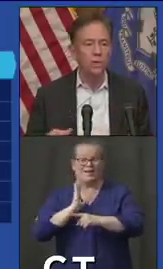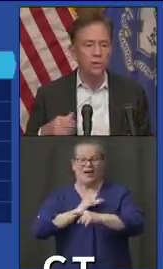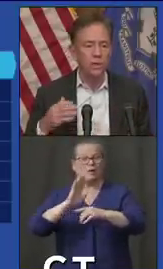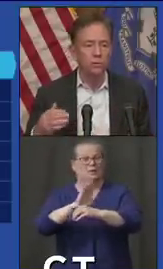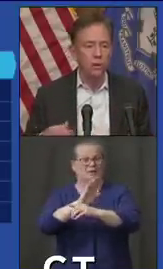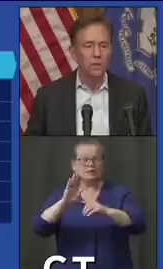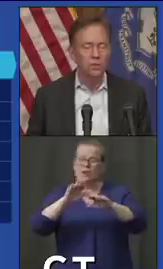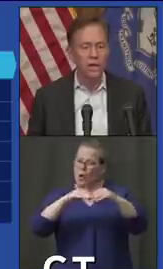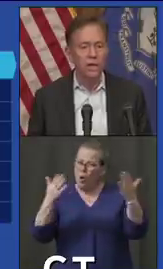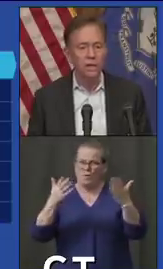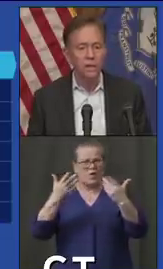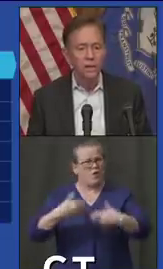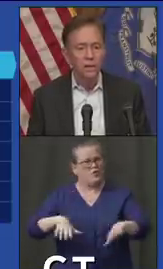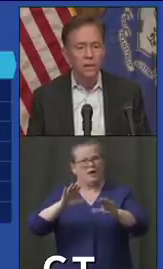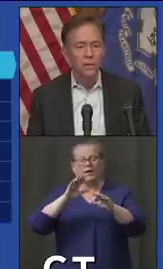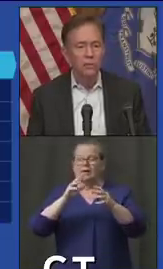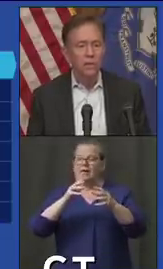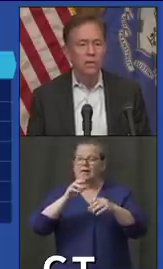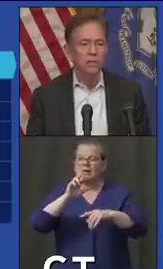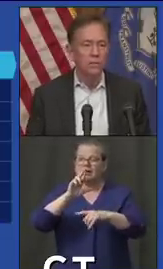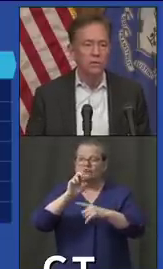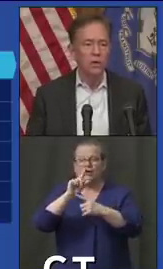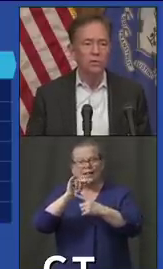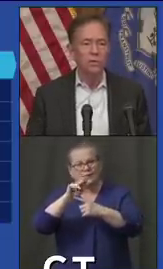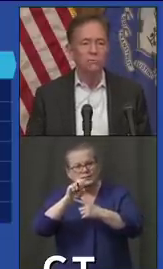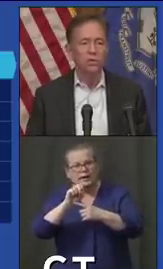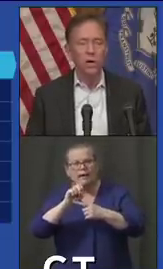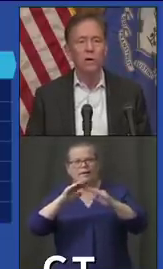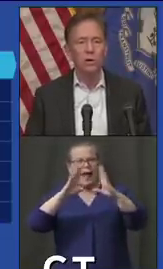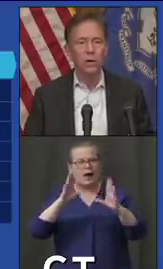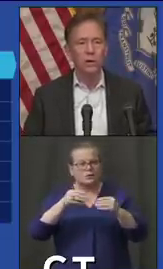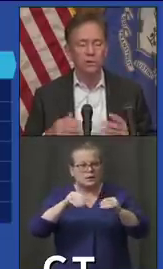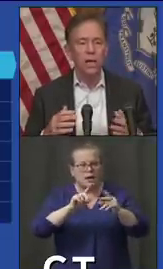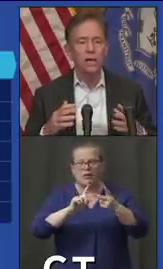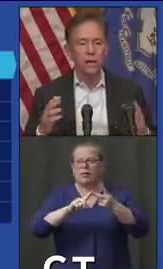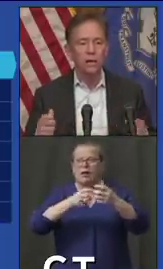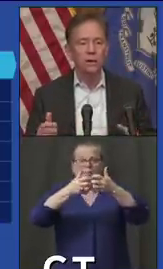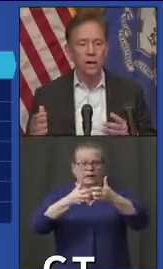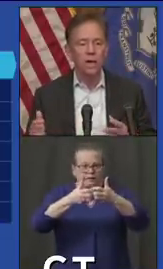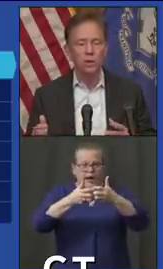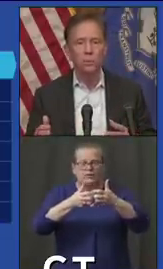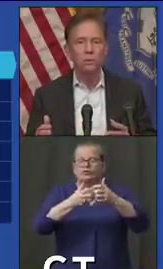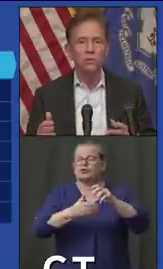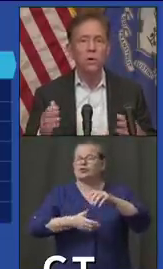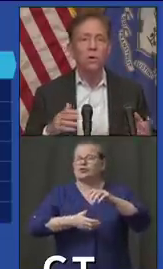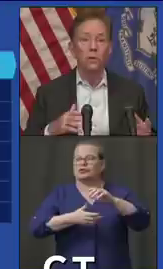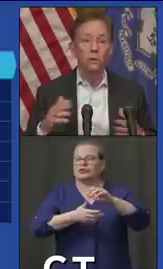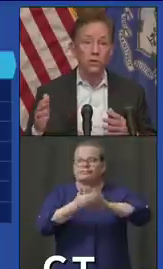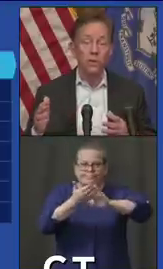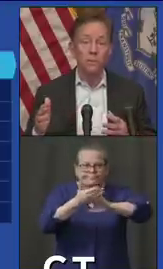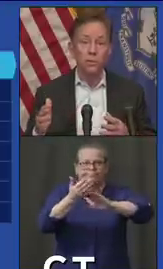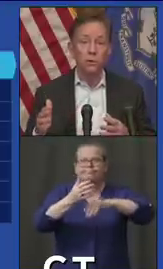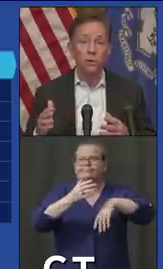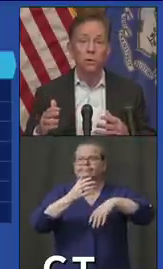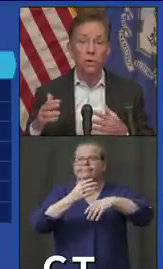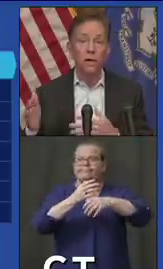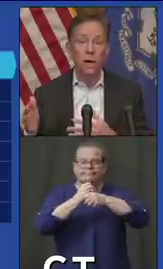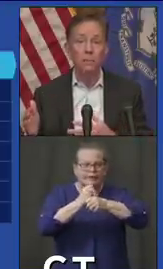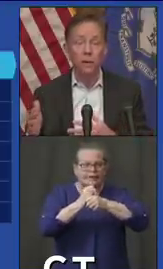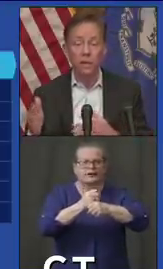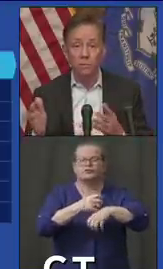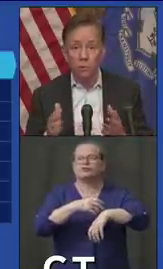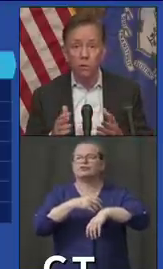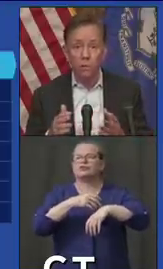essential retail, real estate, utilities, construction, childcare, daycare, and hospitals, although some, as you heard, are